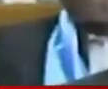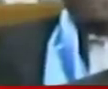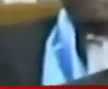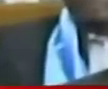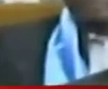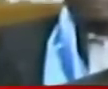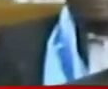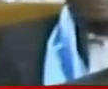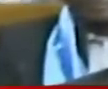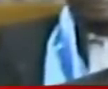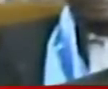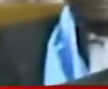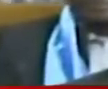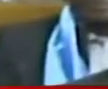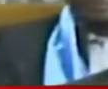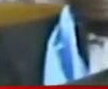jameni.